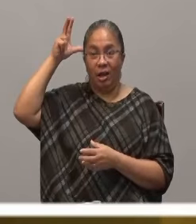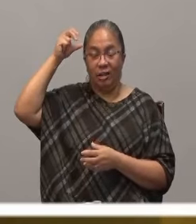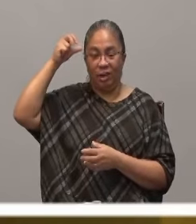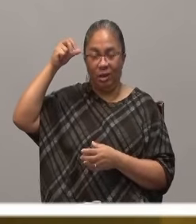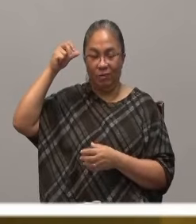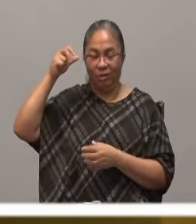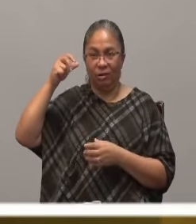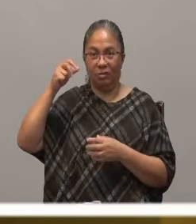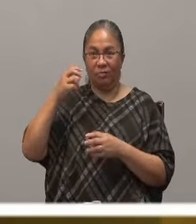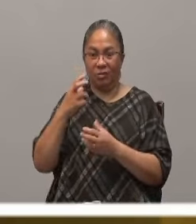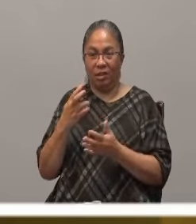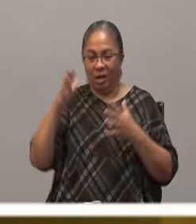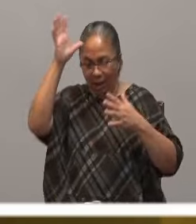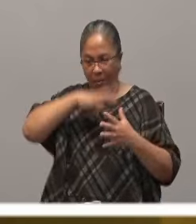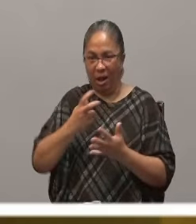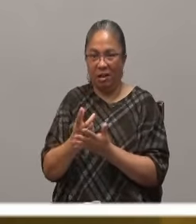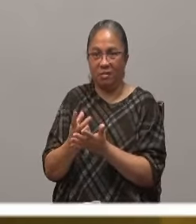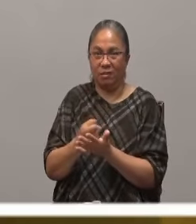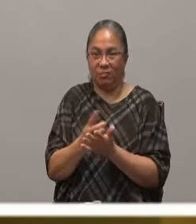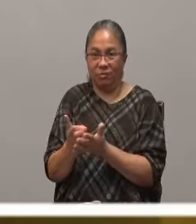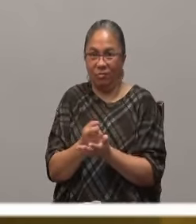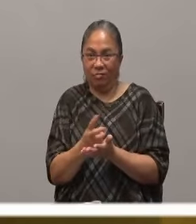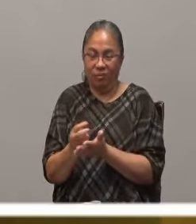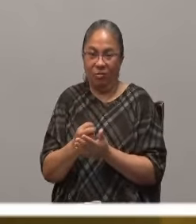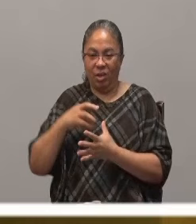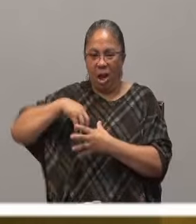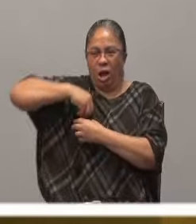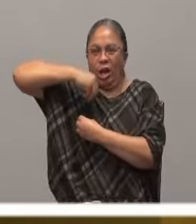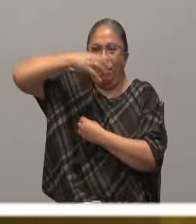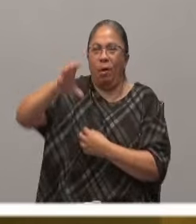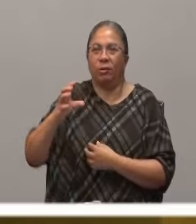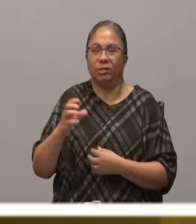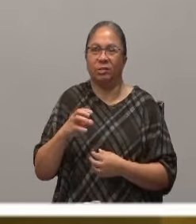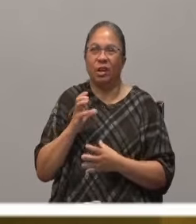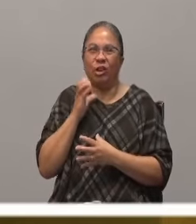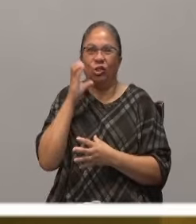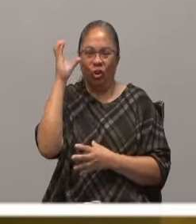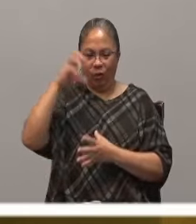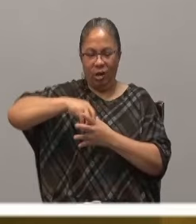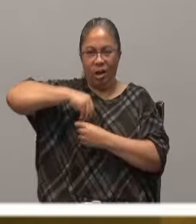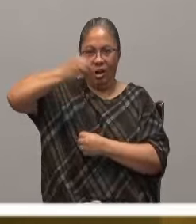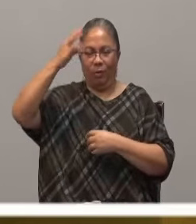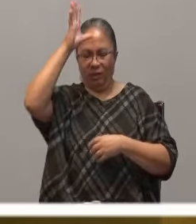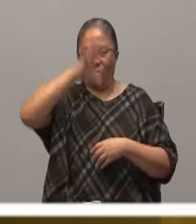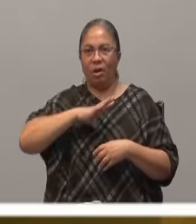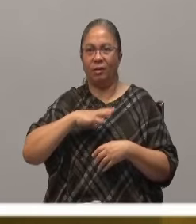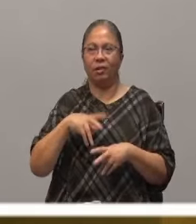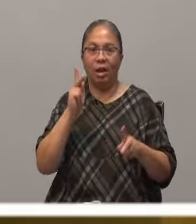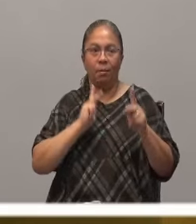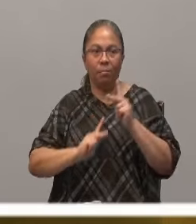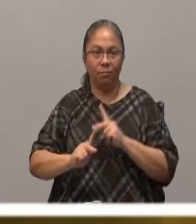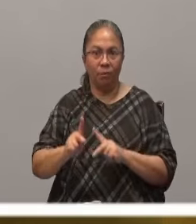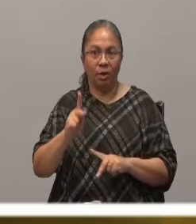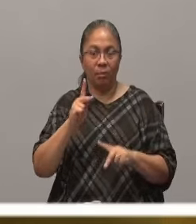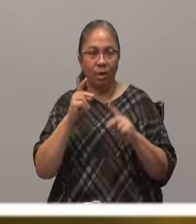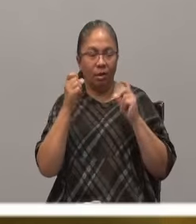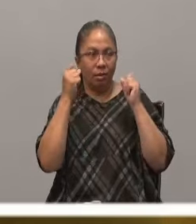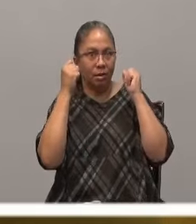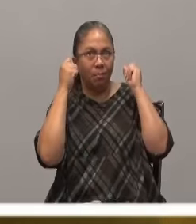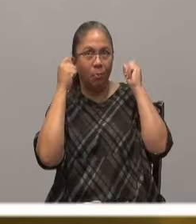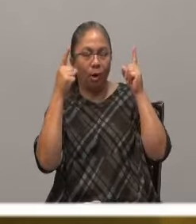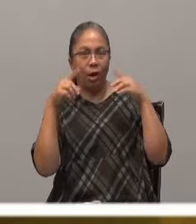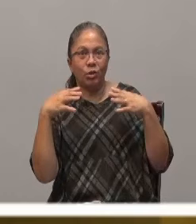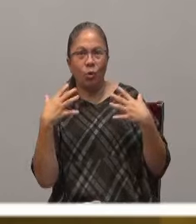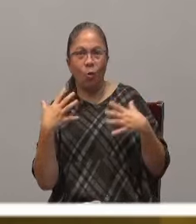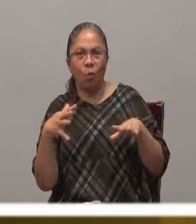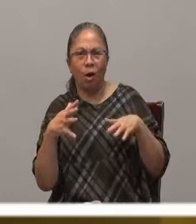man into convulsions, and with a loud cry went out of him. The people were so astonished that